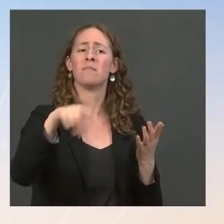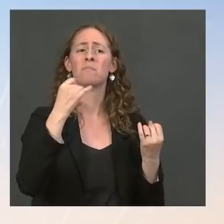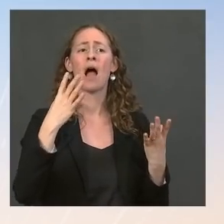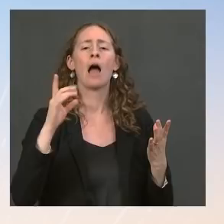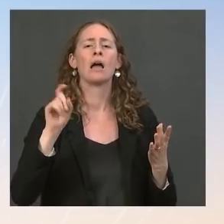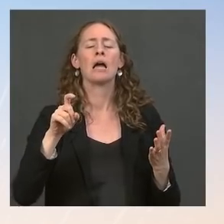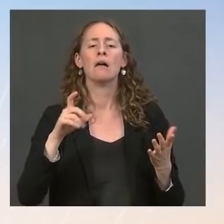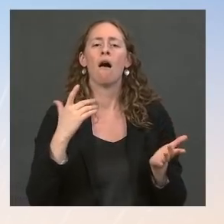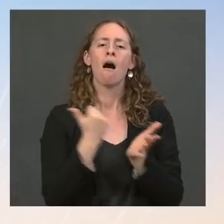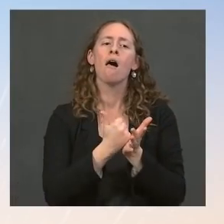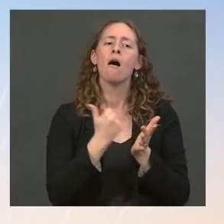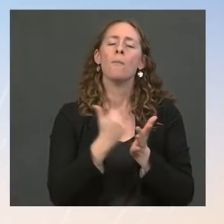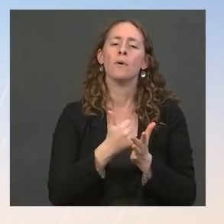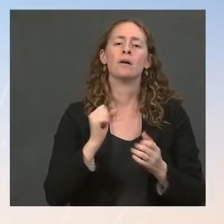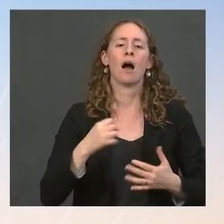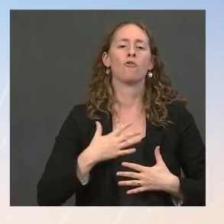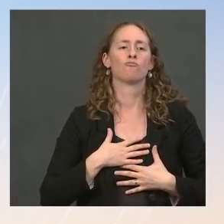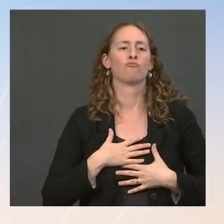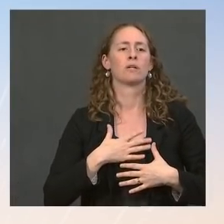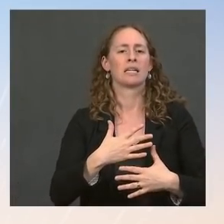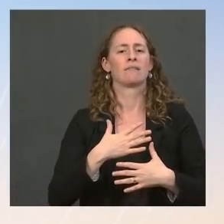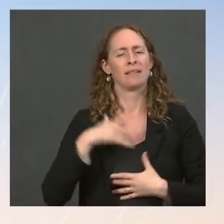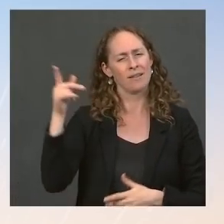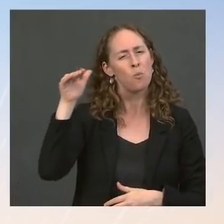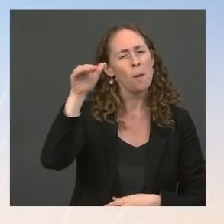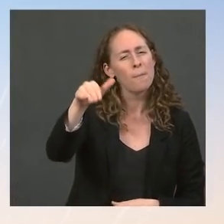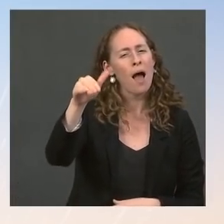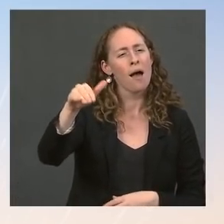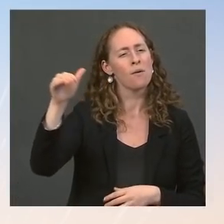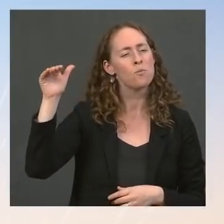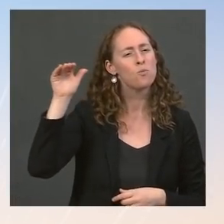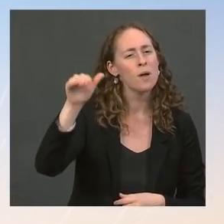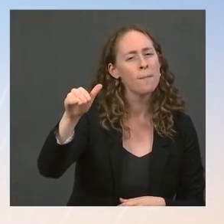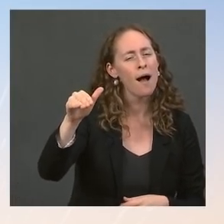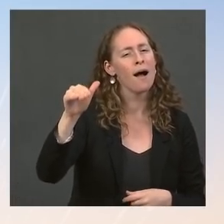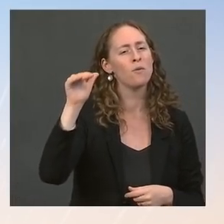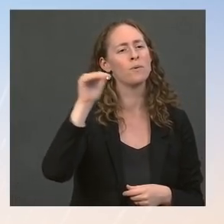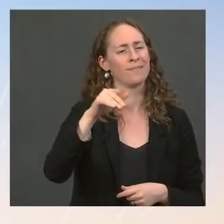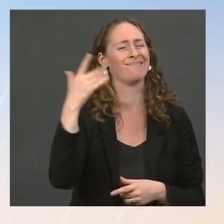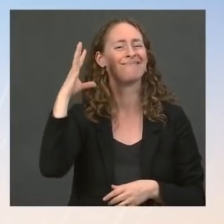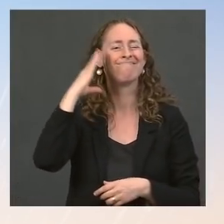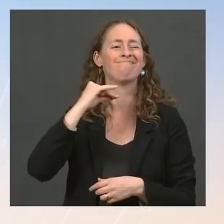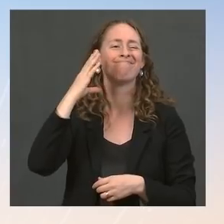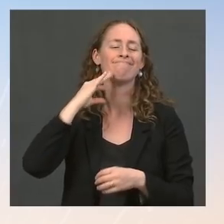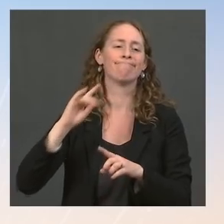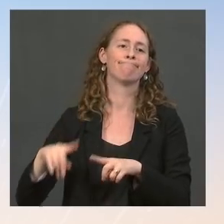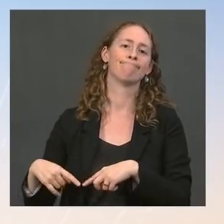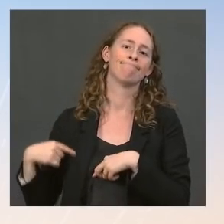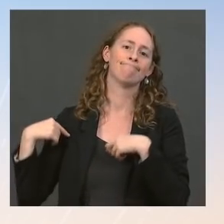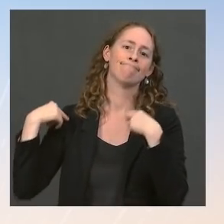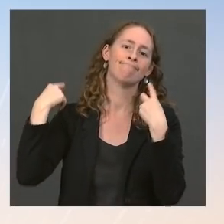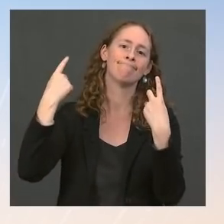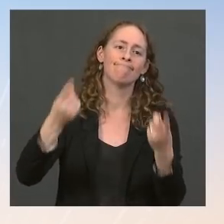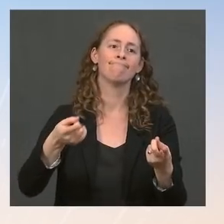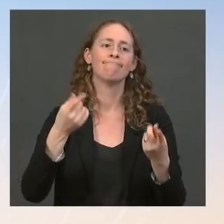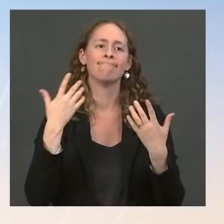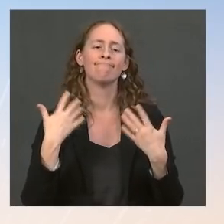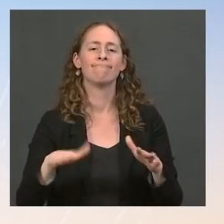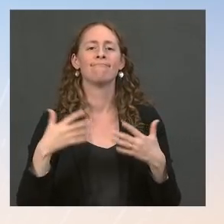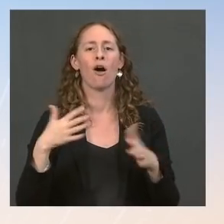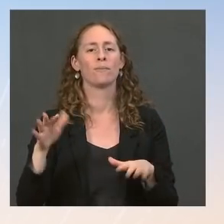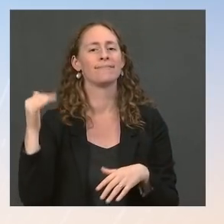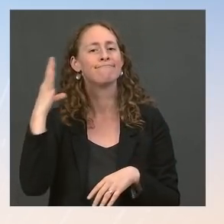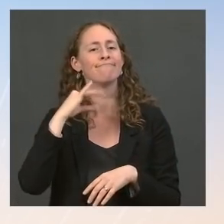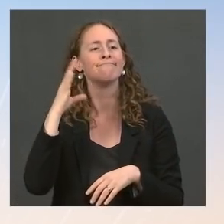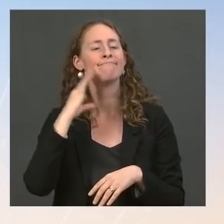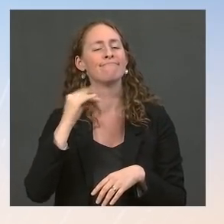He's reminding people of that. And yes, he's also somebody who's been through a few of these battles, fights, litigations, negotiations before, and that's what he's